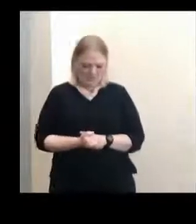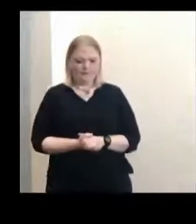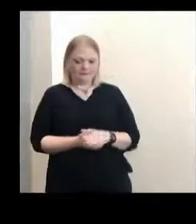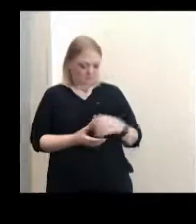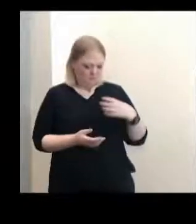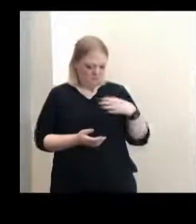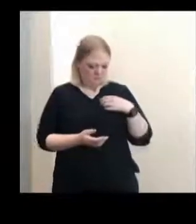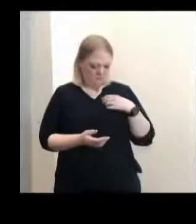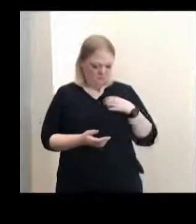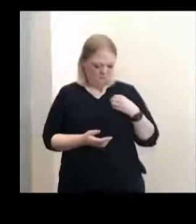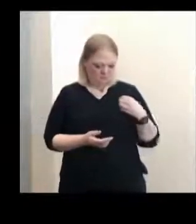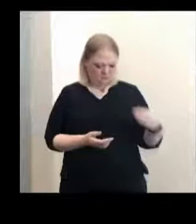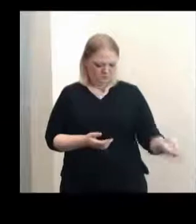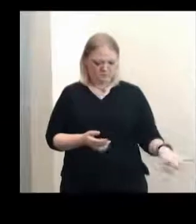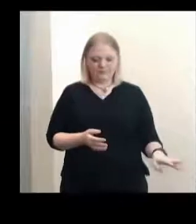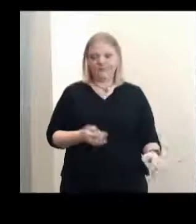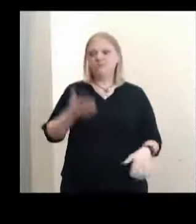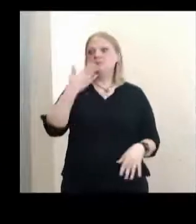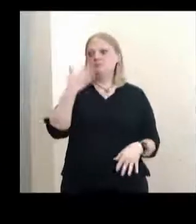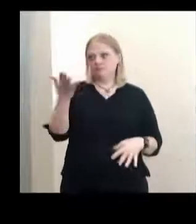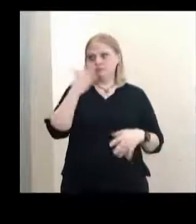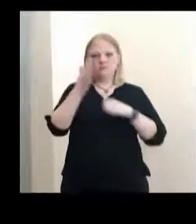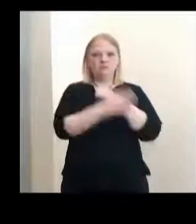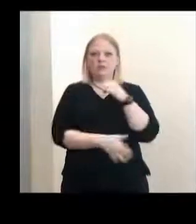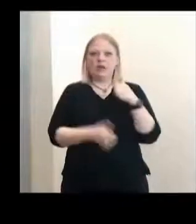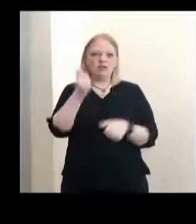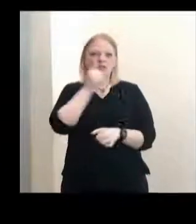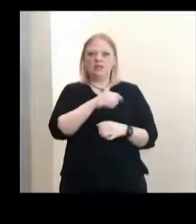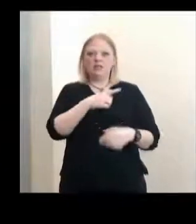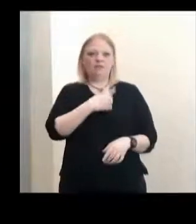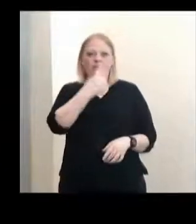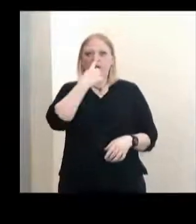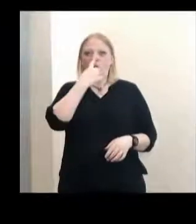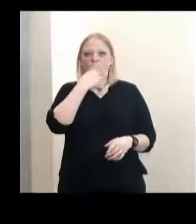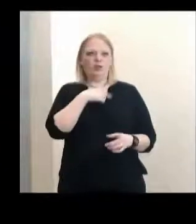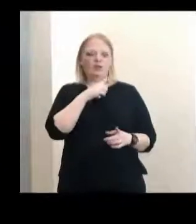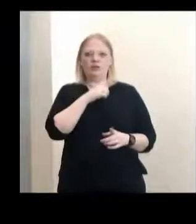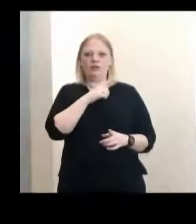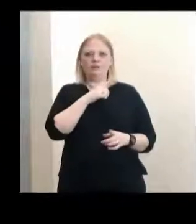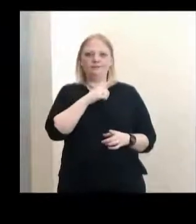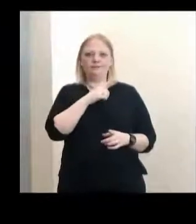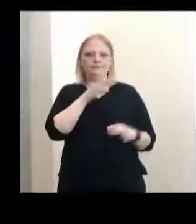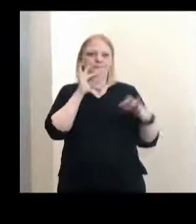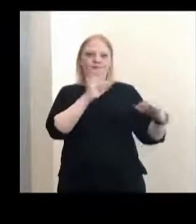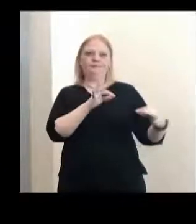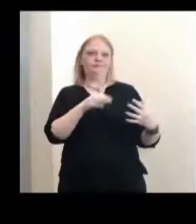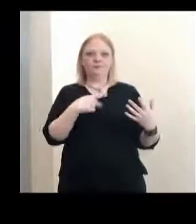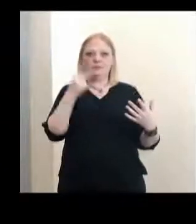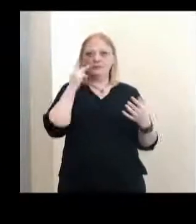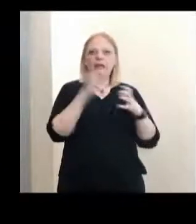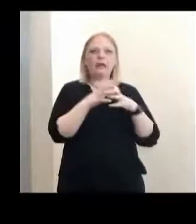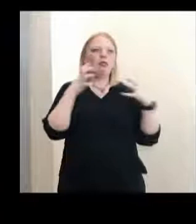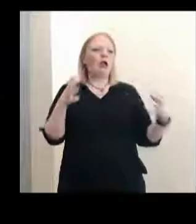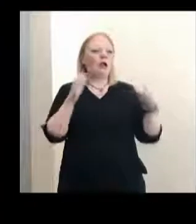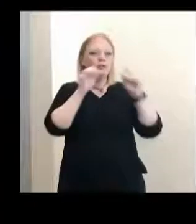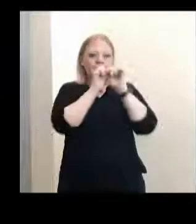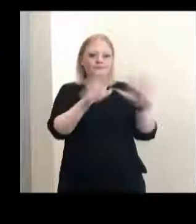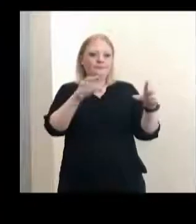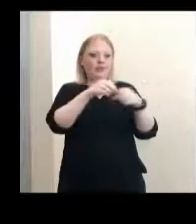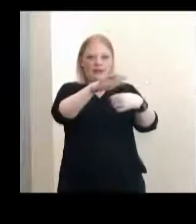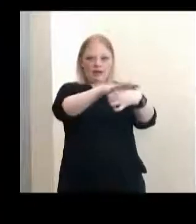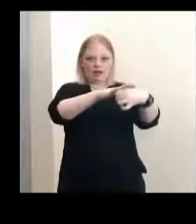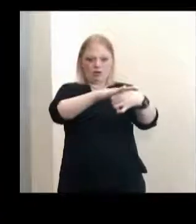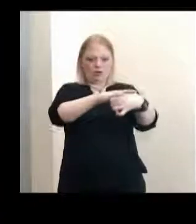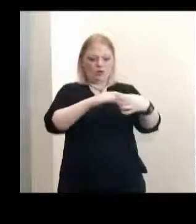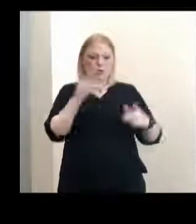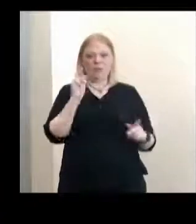Thanks. The county executive is spot on this. We're unfortunately seeing a lot of transmission in areas where